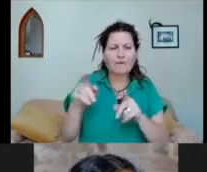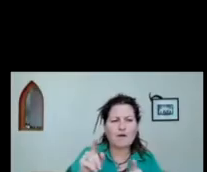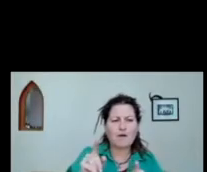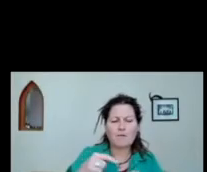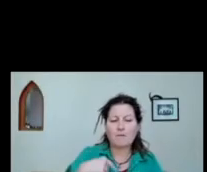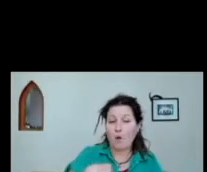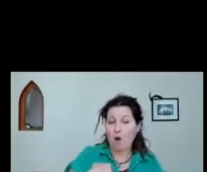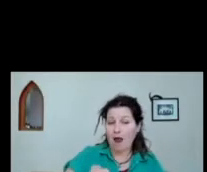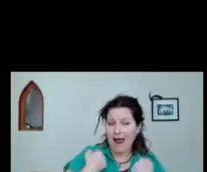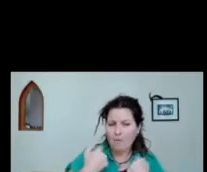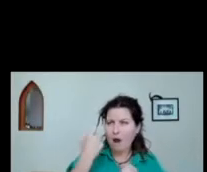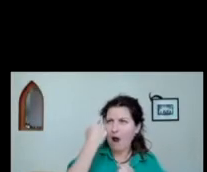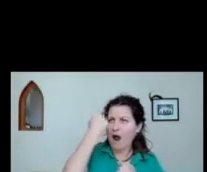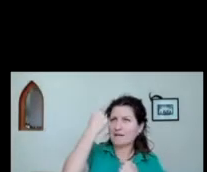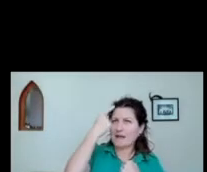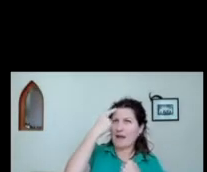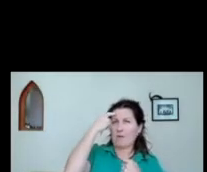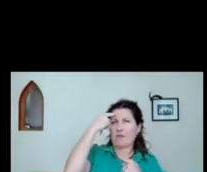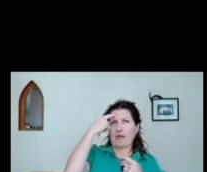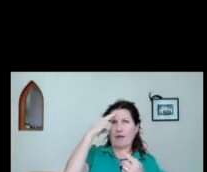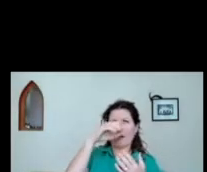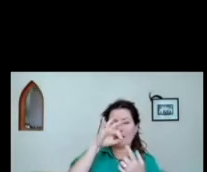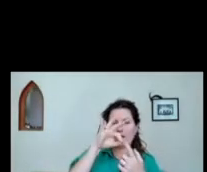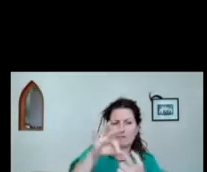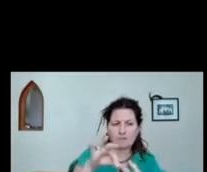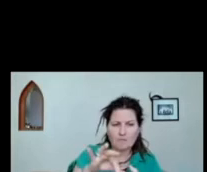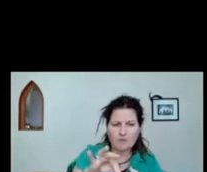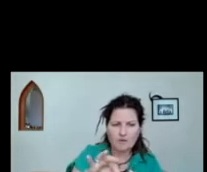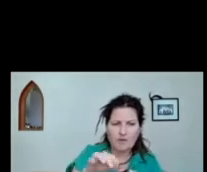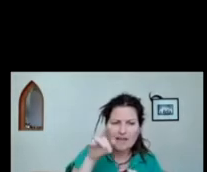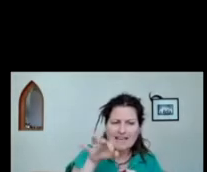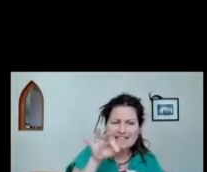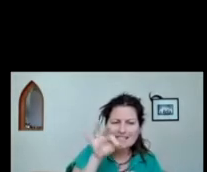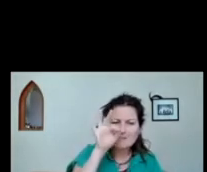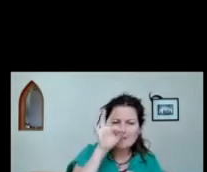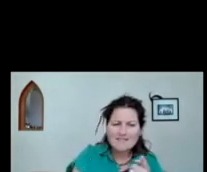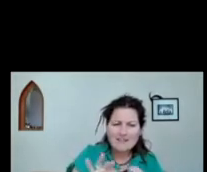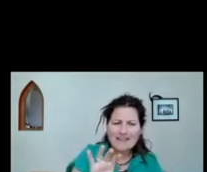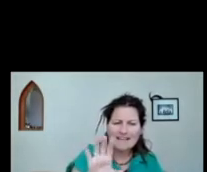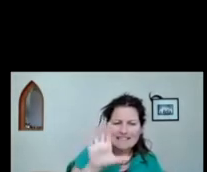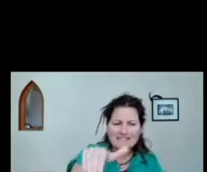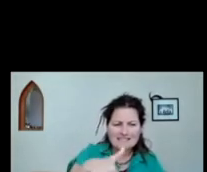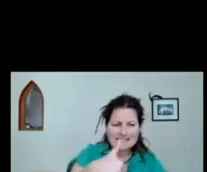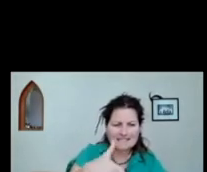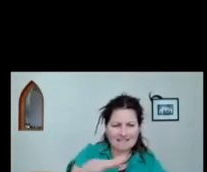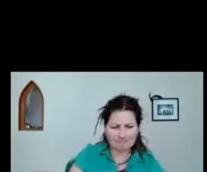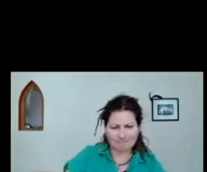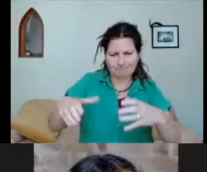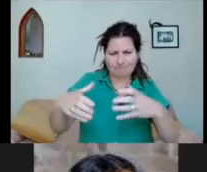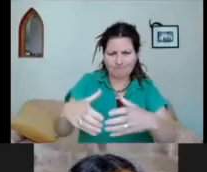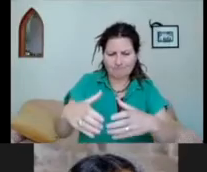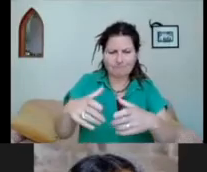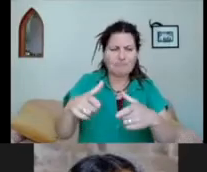with our artists is a piece that's specifically thought for a specific setting, and it's kind of